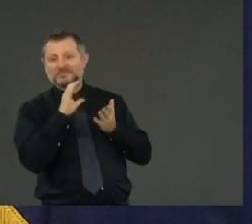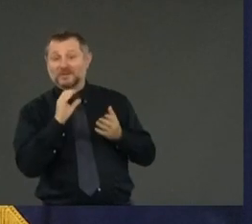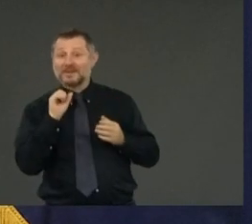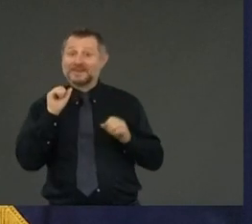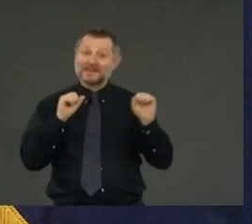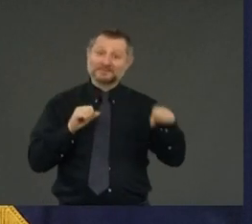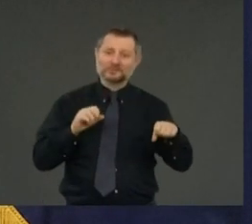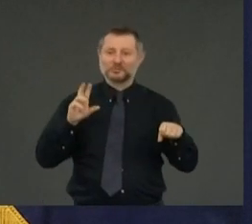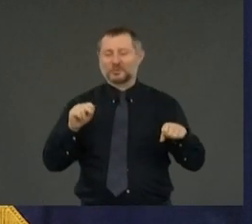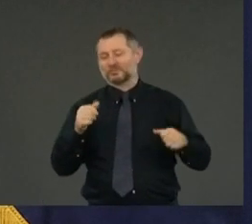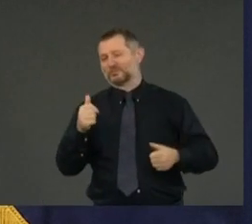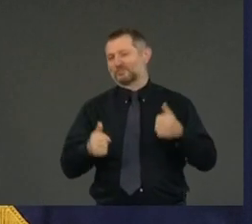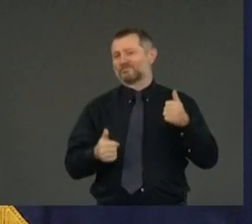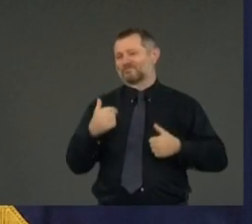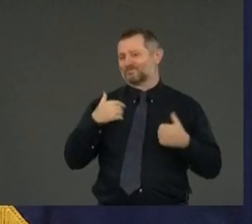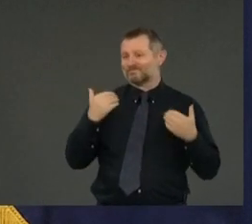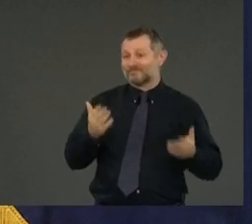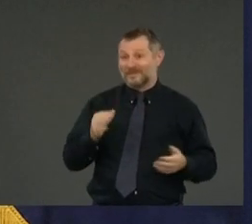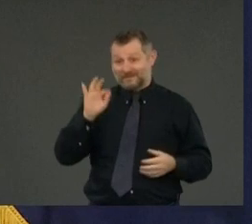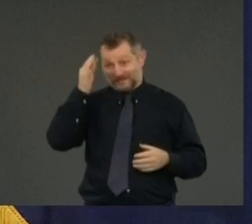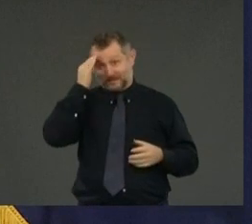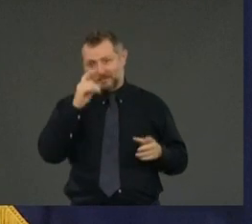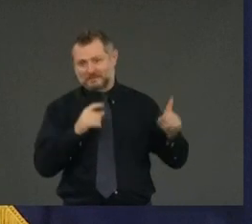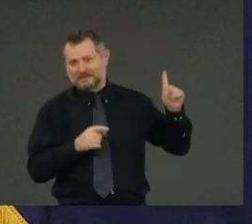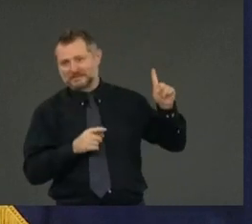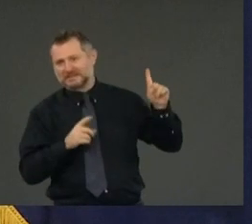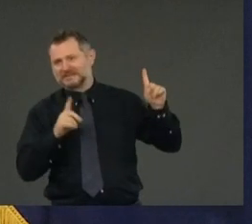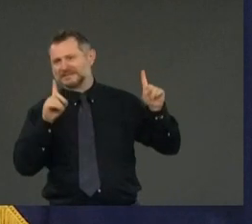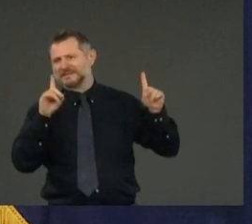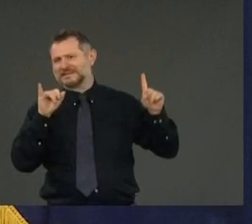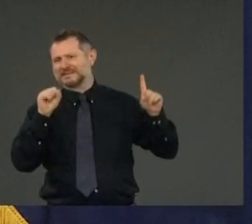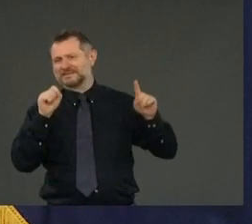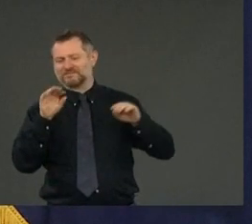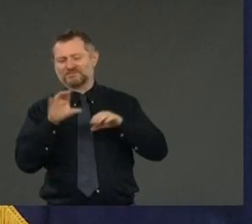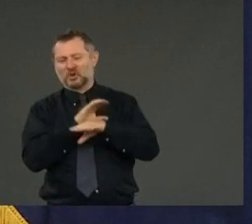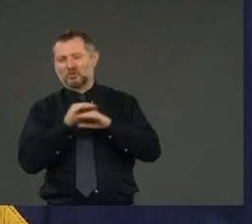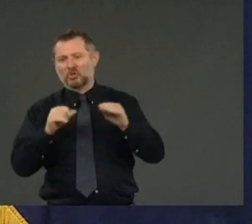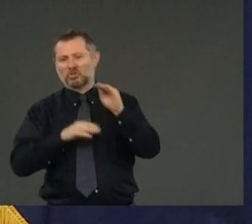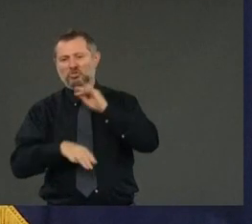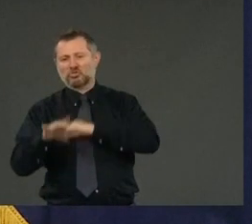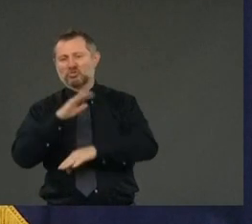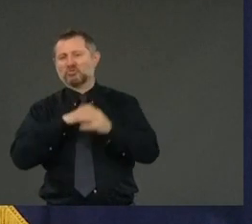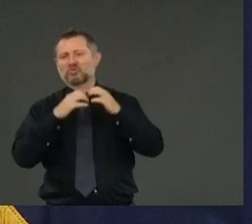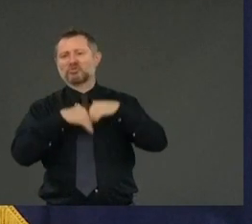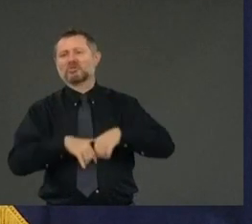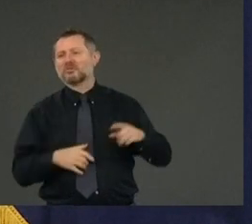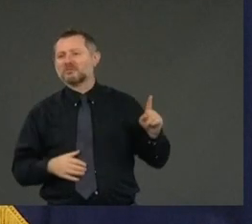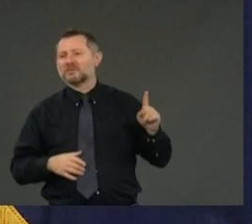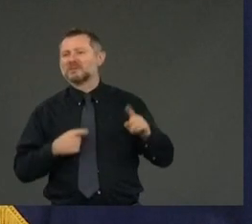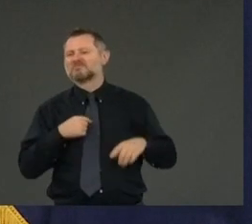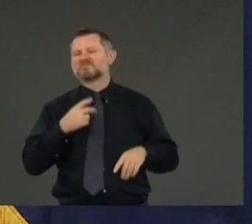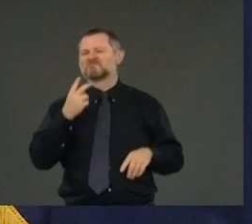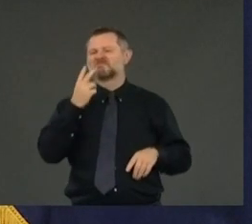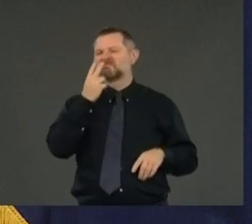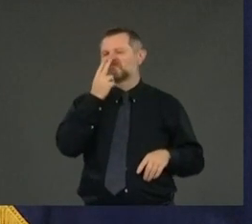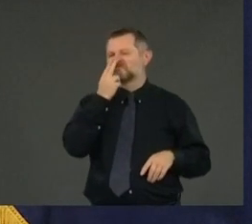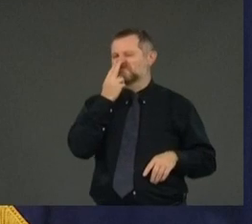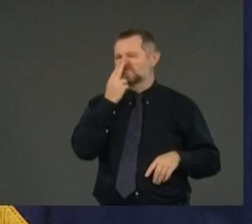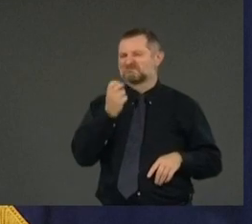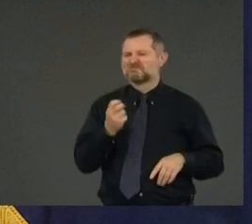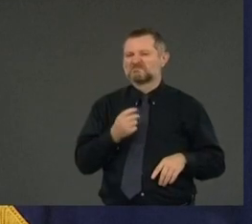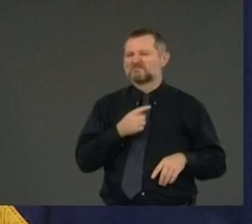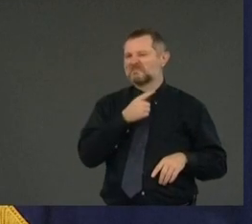dysfunctional as they are, I do not believe they're going to bankrupt